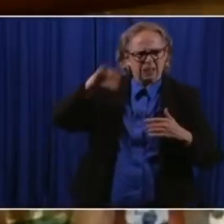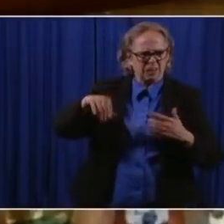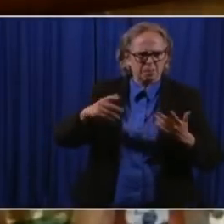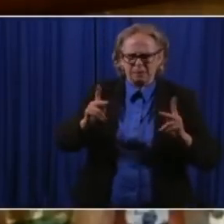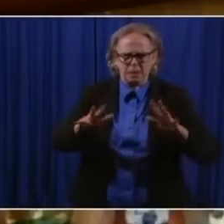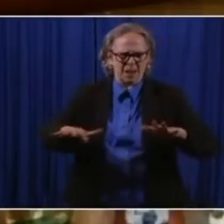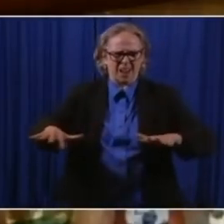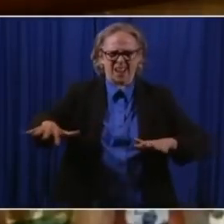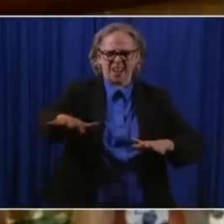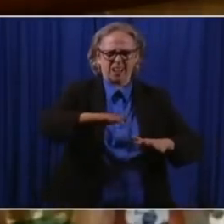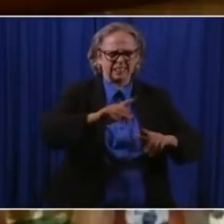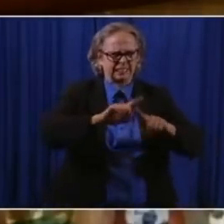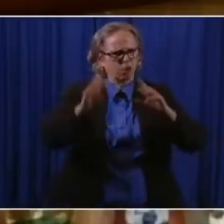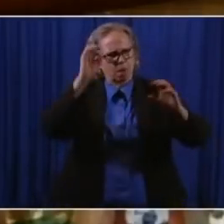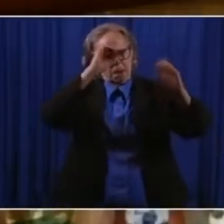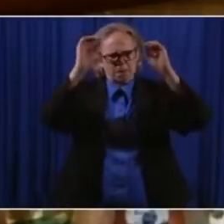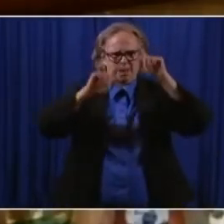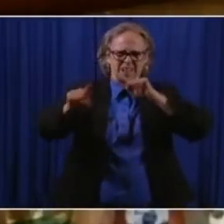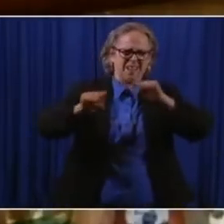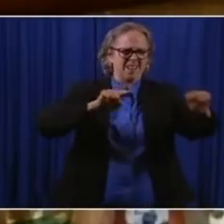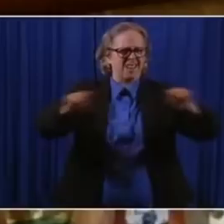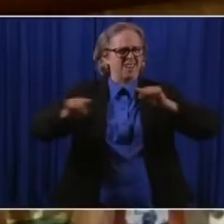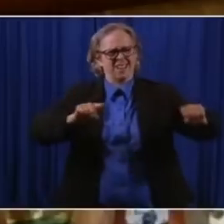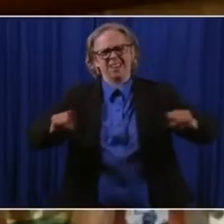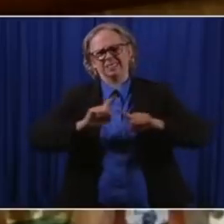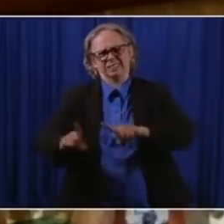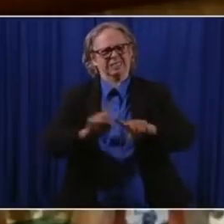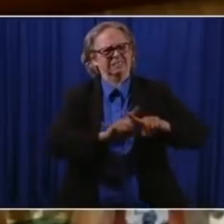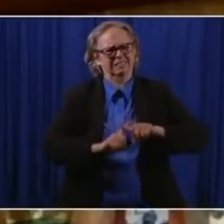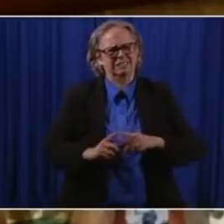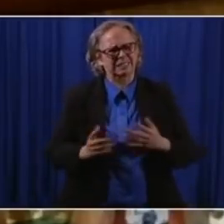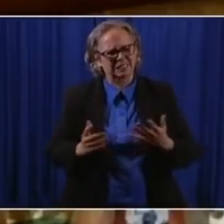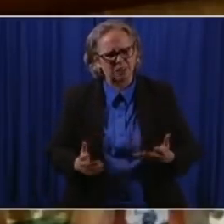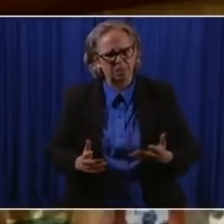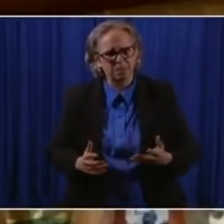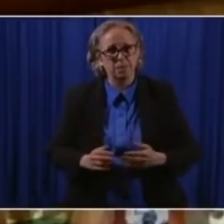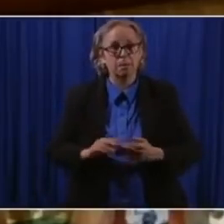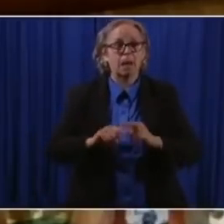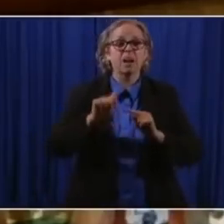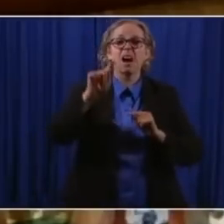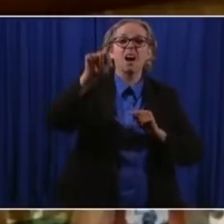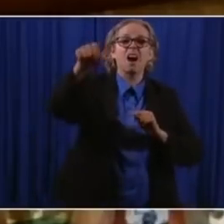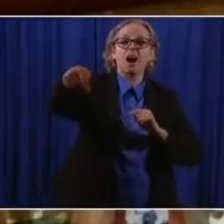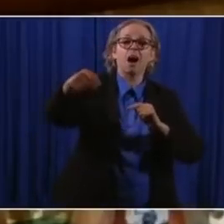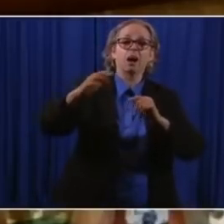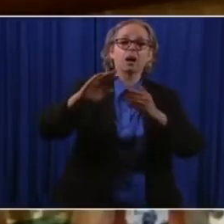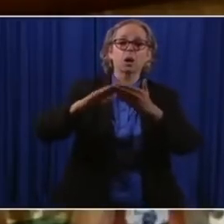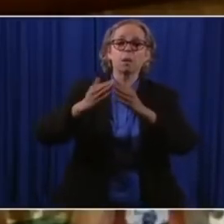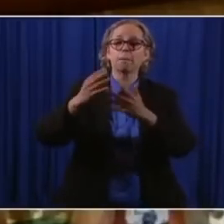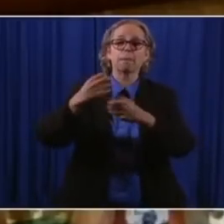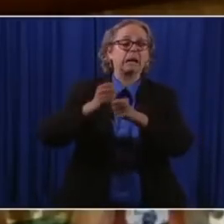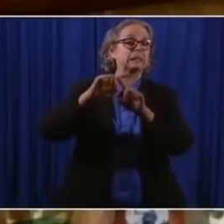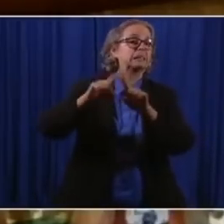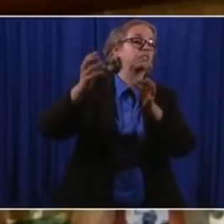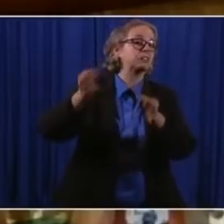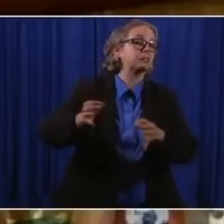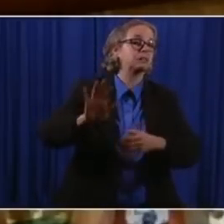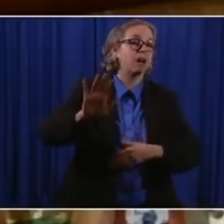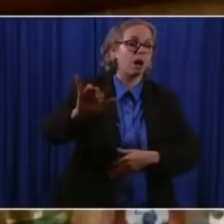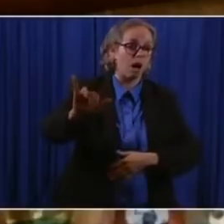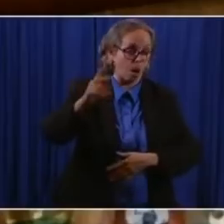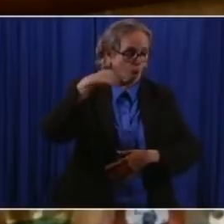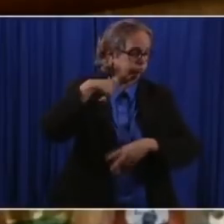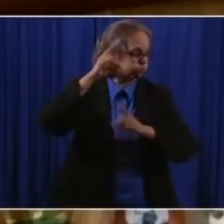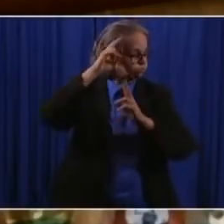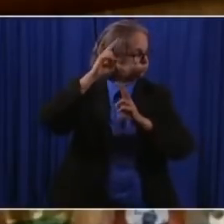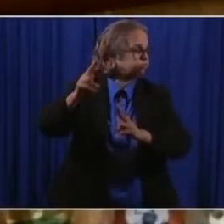kind of conclusions, and a community might look very similar to us and may make a different decision. But that's why we appreciate Ohio's decision to get to local